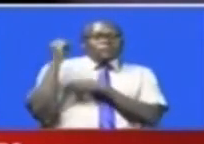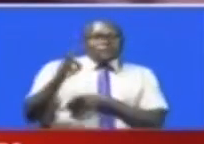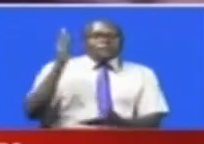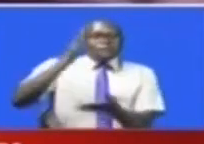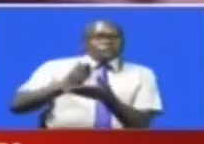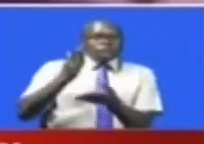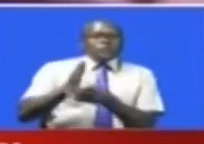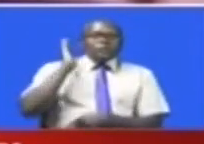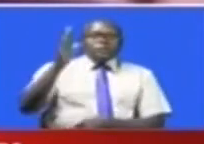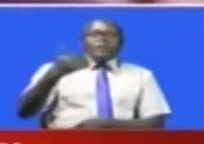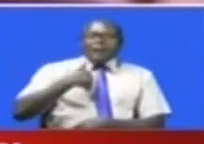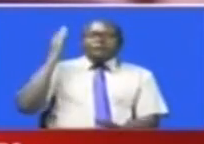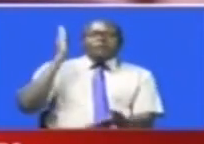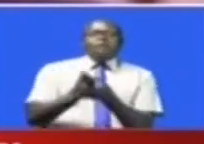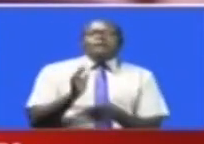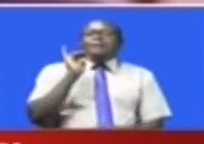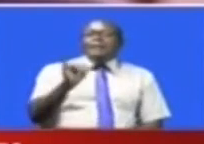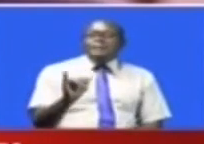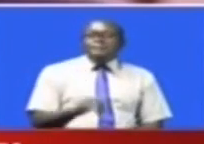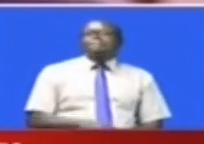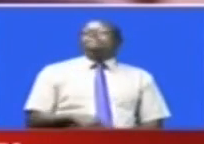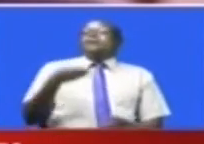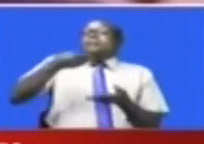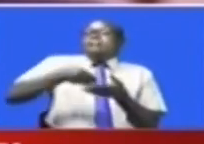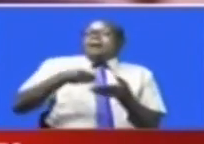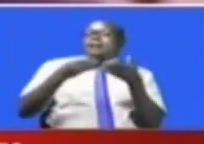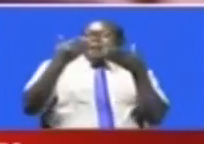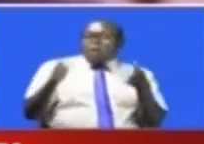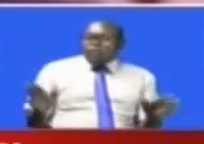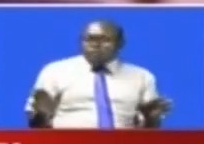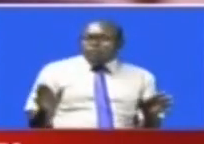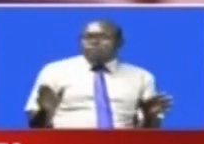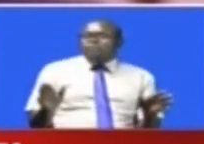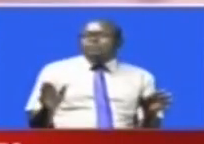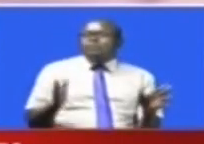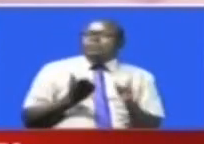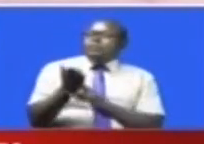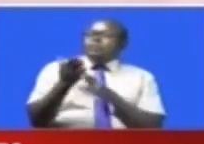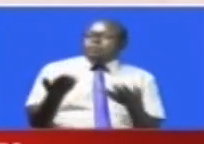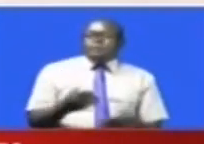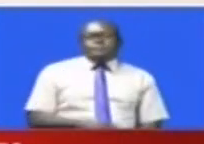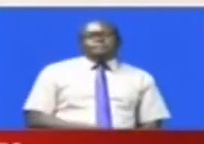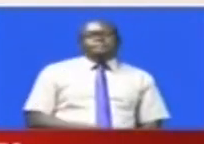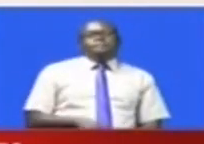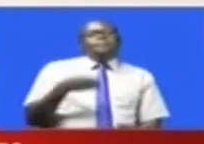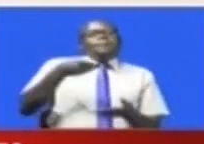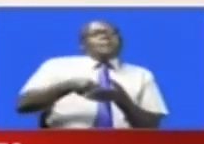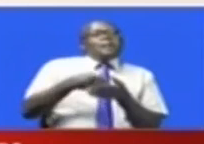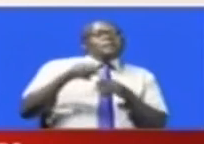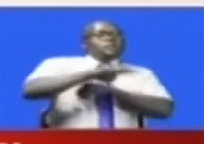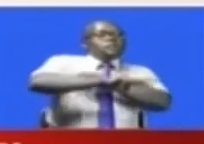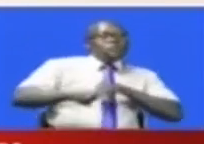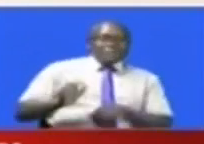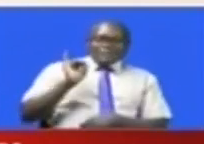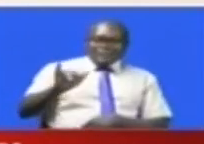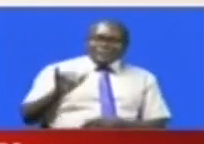all there will be confirmation that monies have been lost or their form of the monies have been stolen.